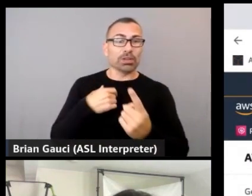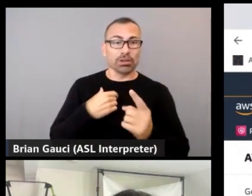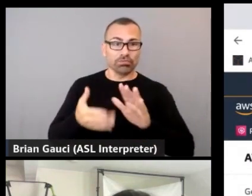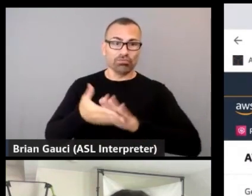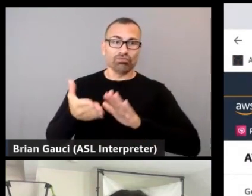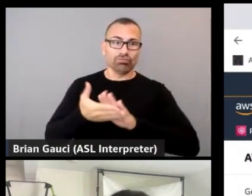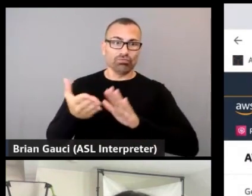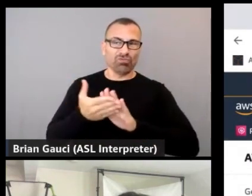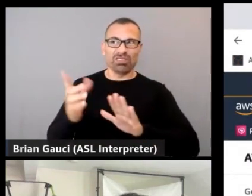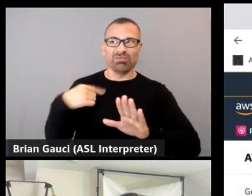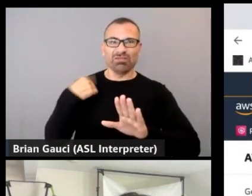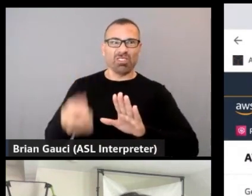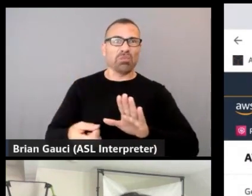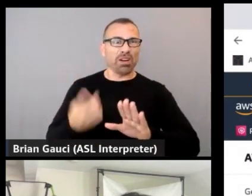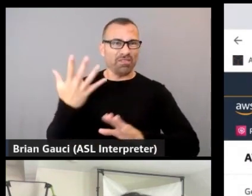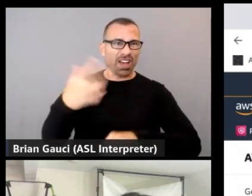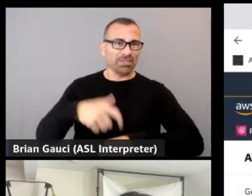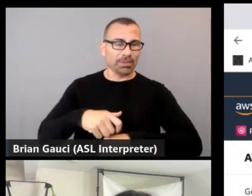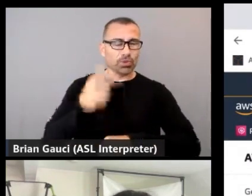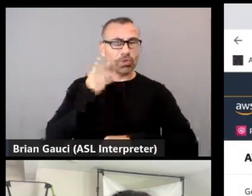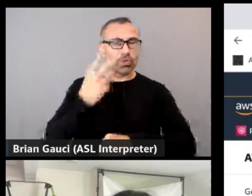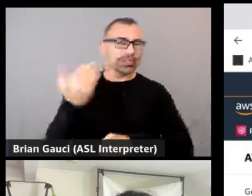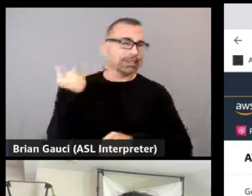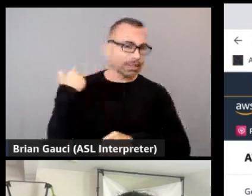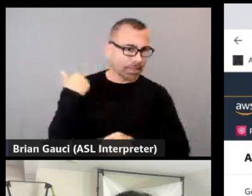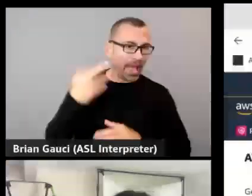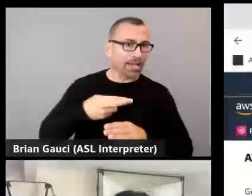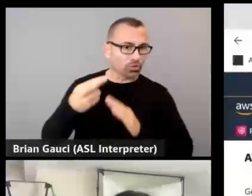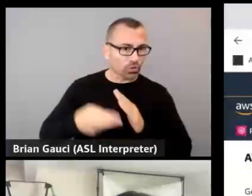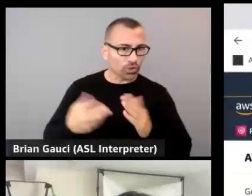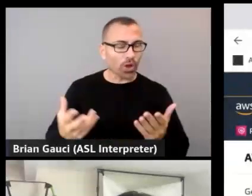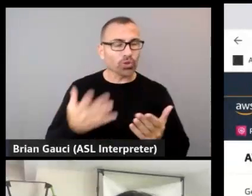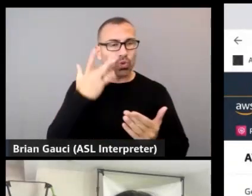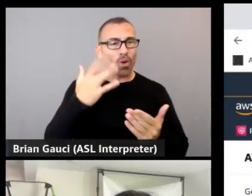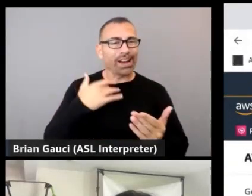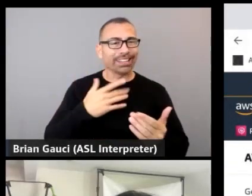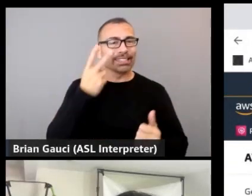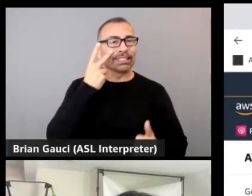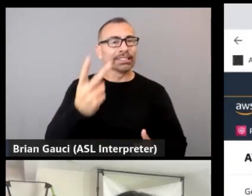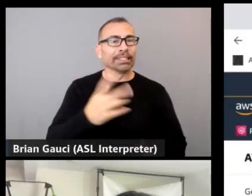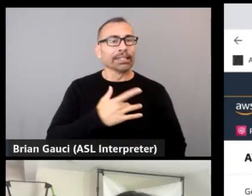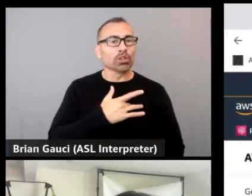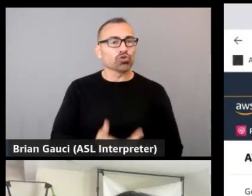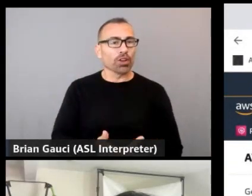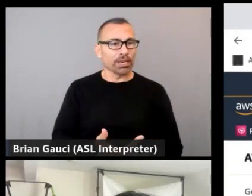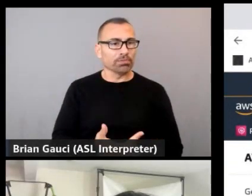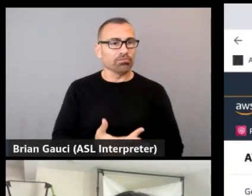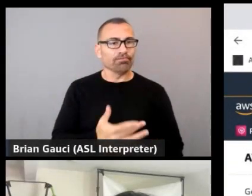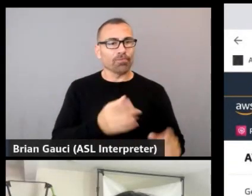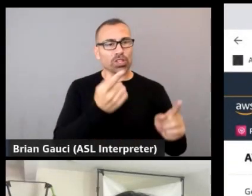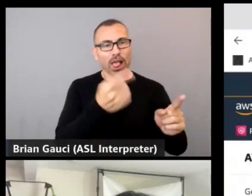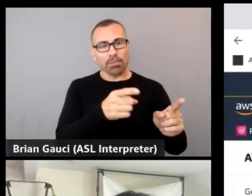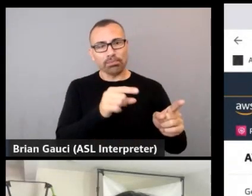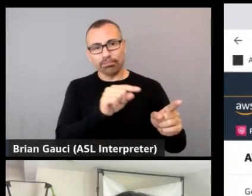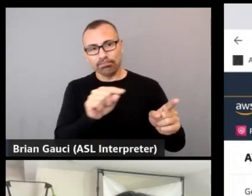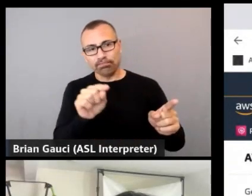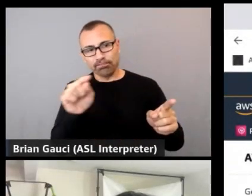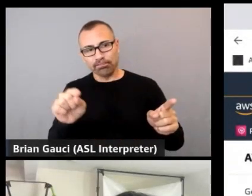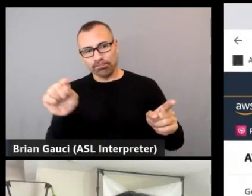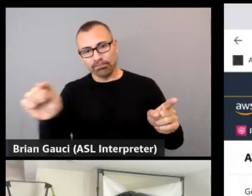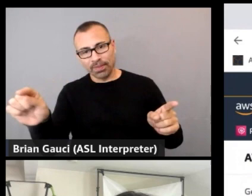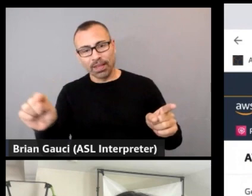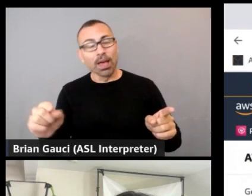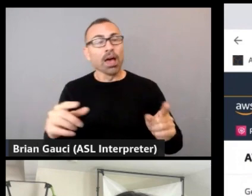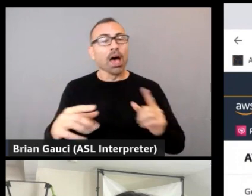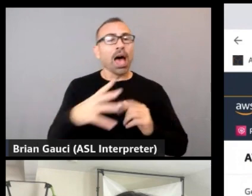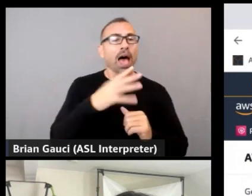times recently. So you can see the past results and get a sort of a trend of how my data is performing in terms of its quality, as well as the results. But